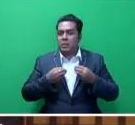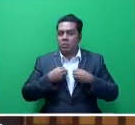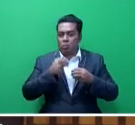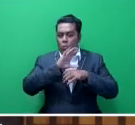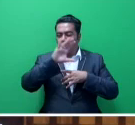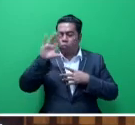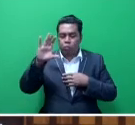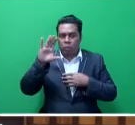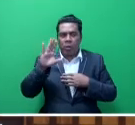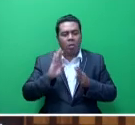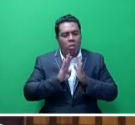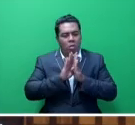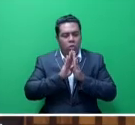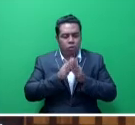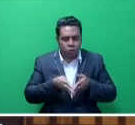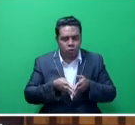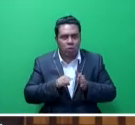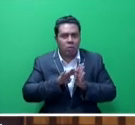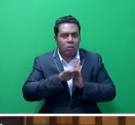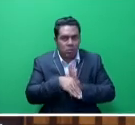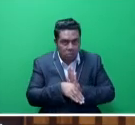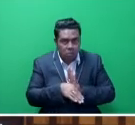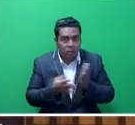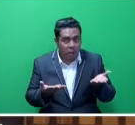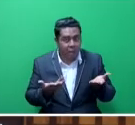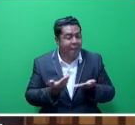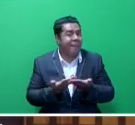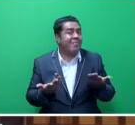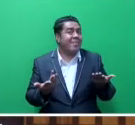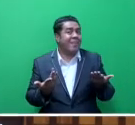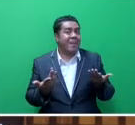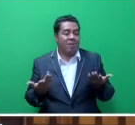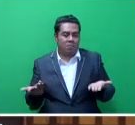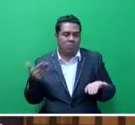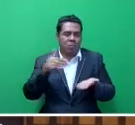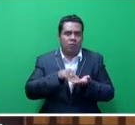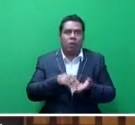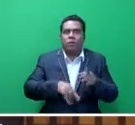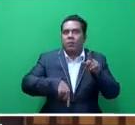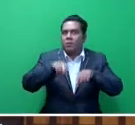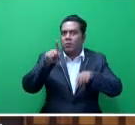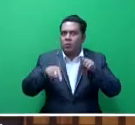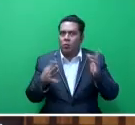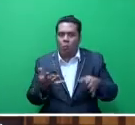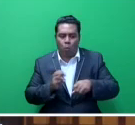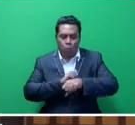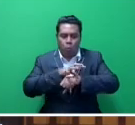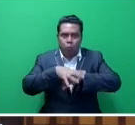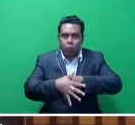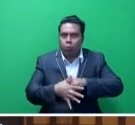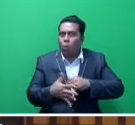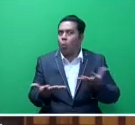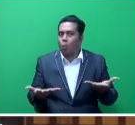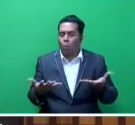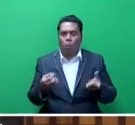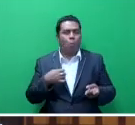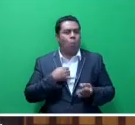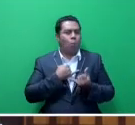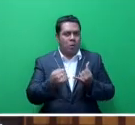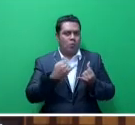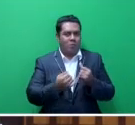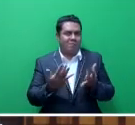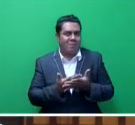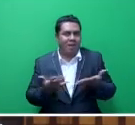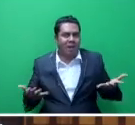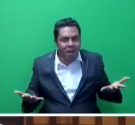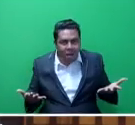of steady investment. And the arrival of the more virulent variants has sent its devastating toll to painful new